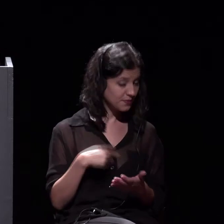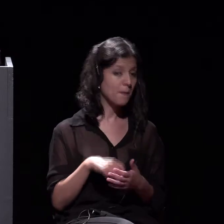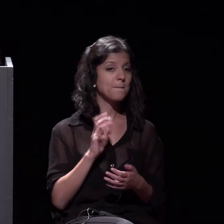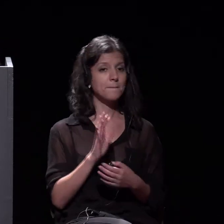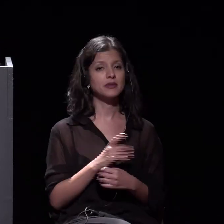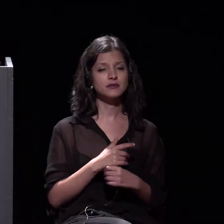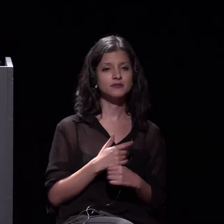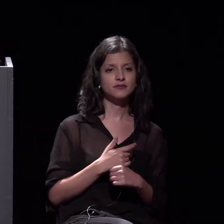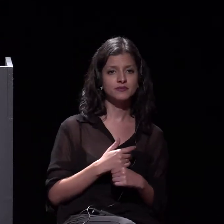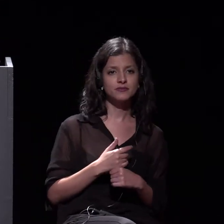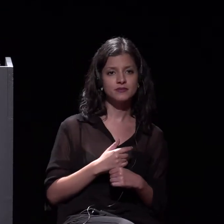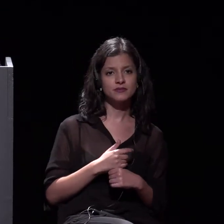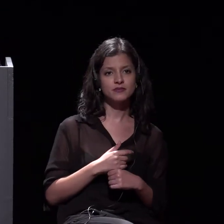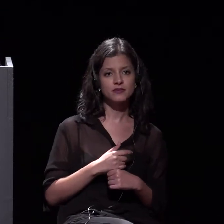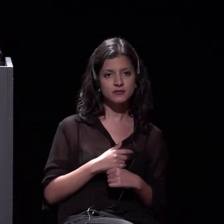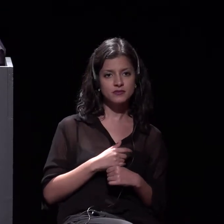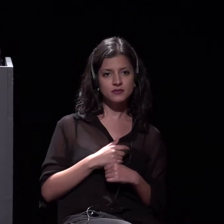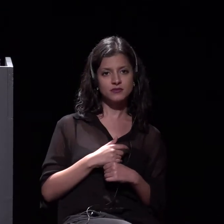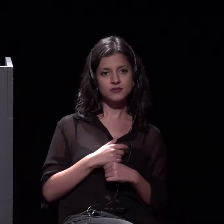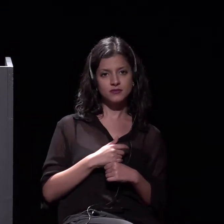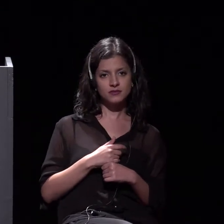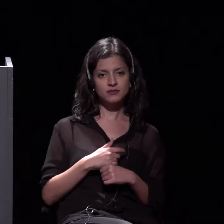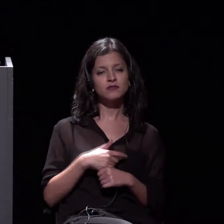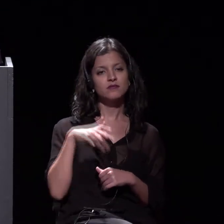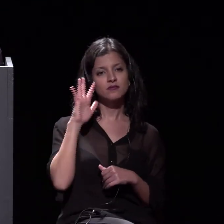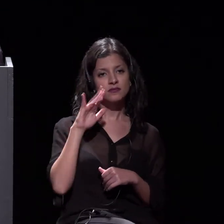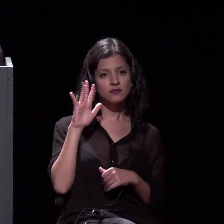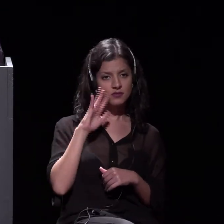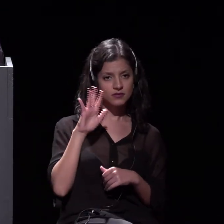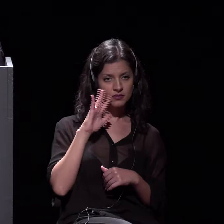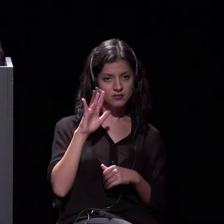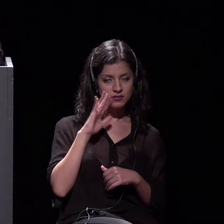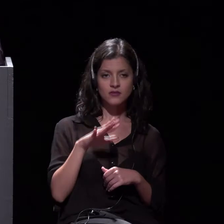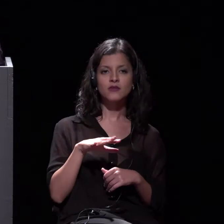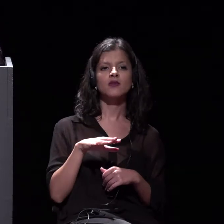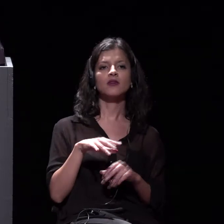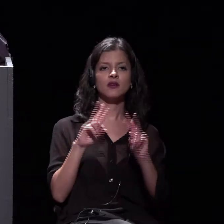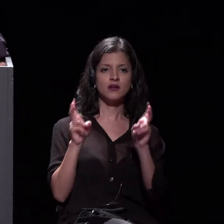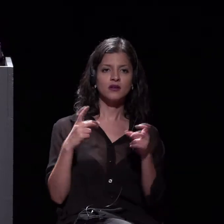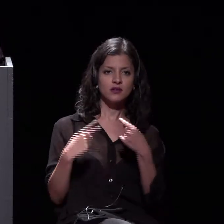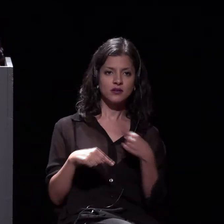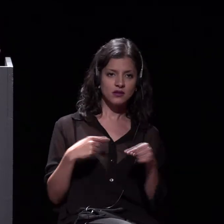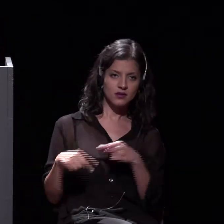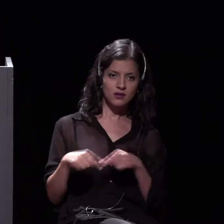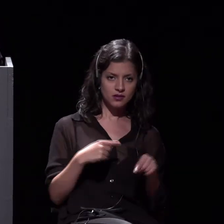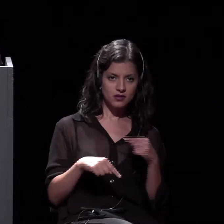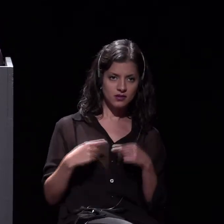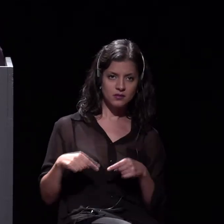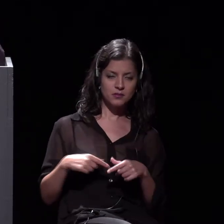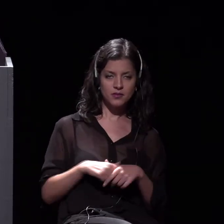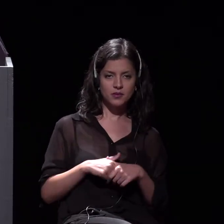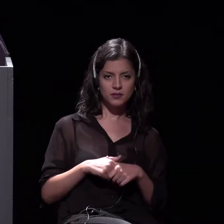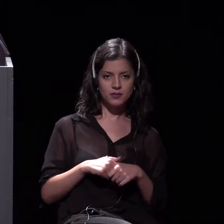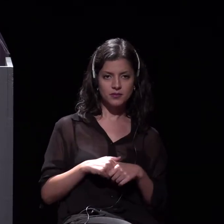given the willingness with which they thematize the issue of liberation and its